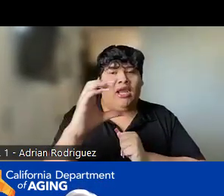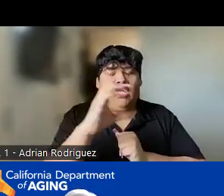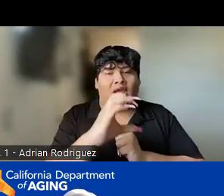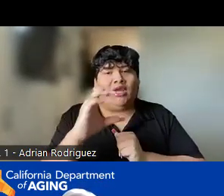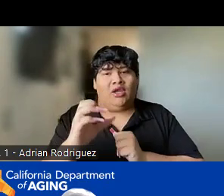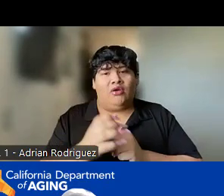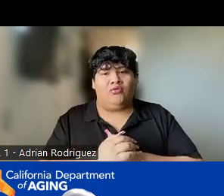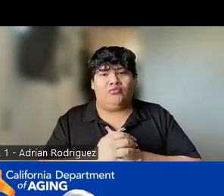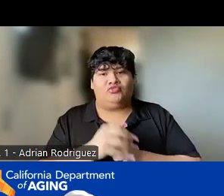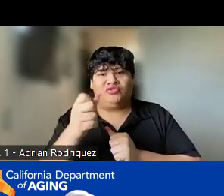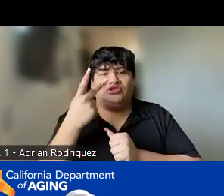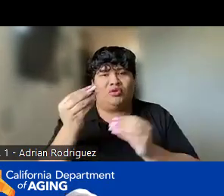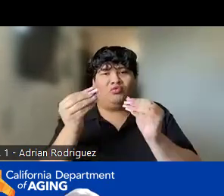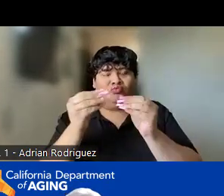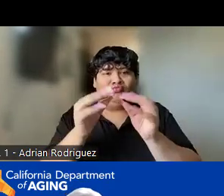full transcript.